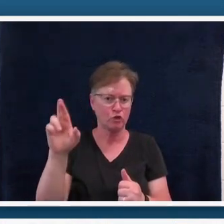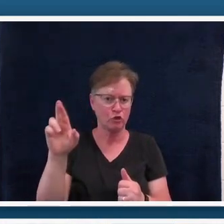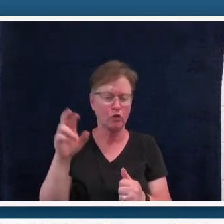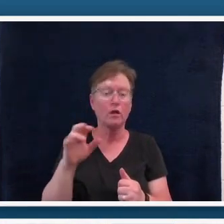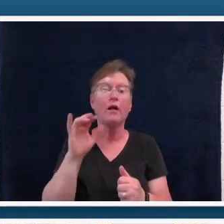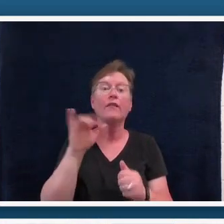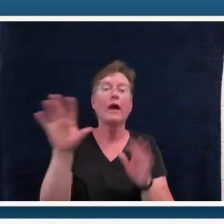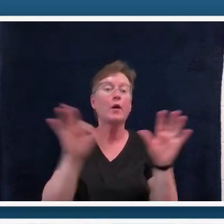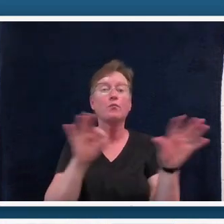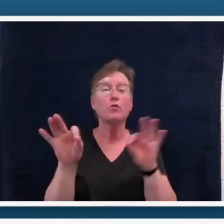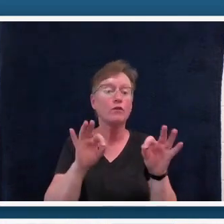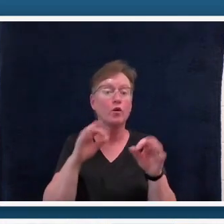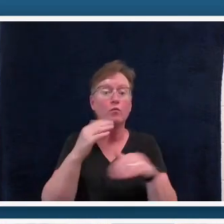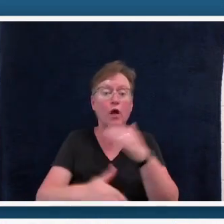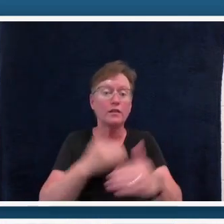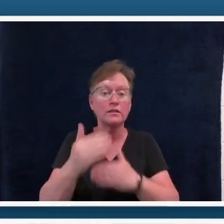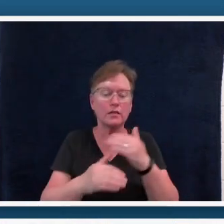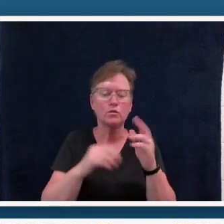by the section.